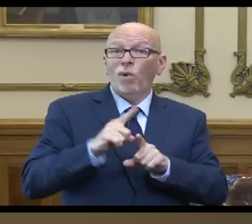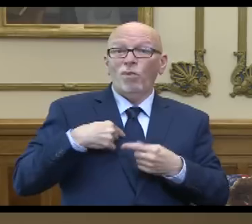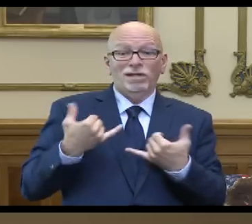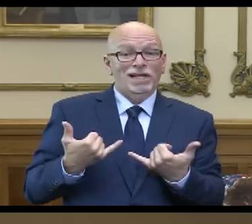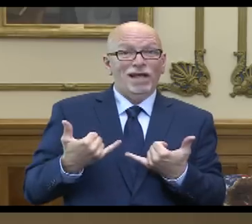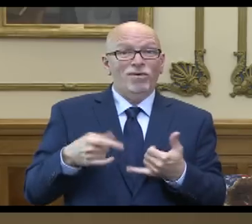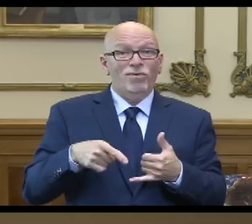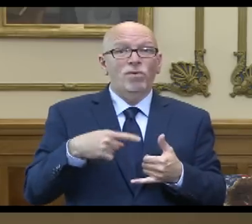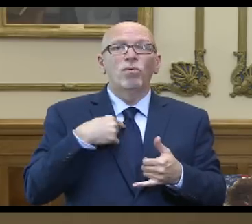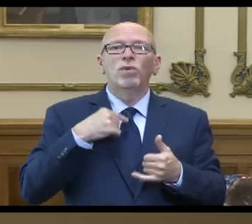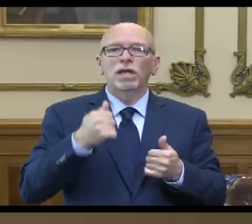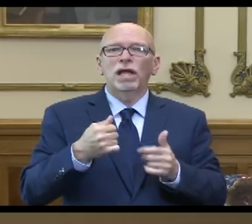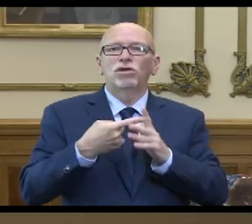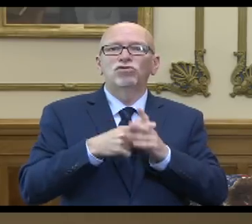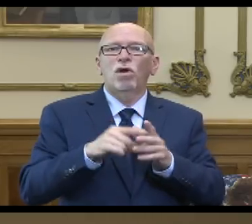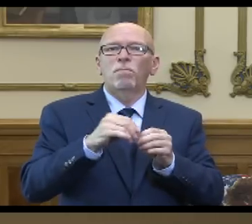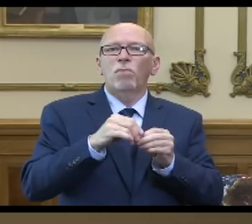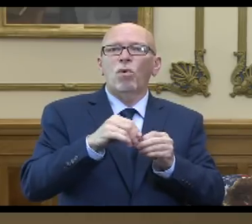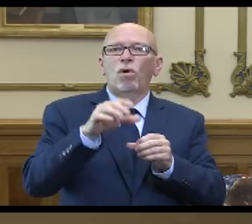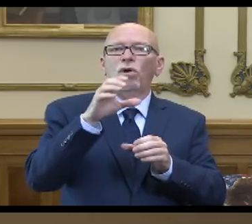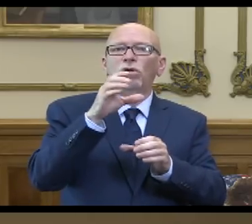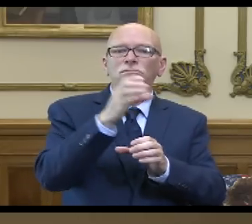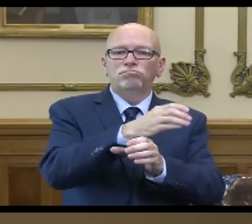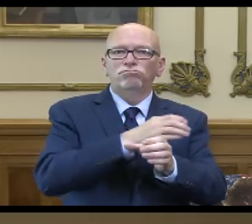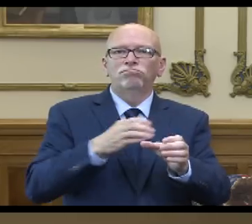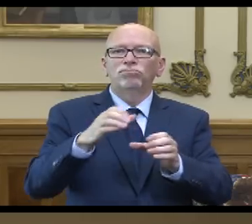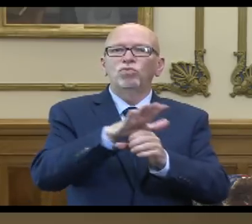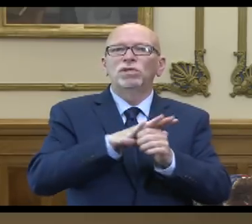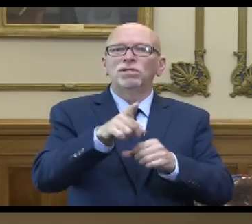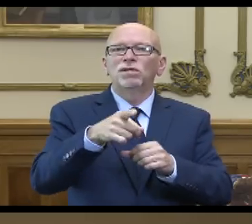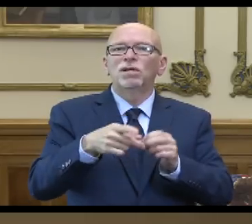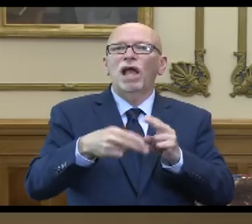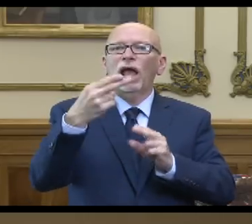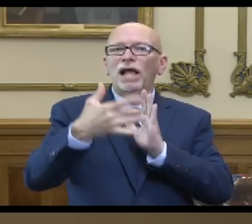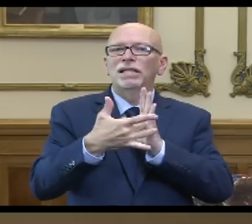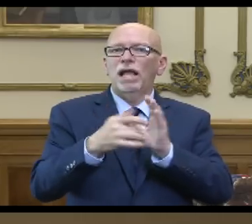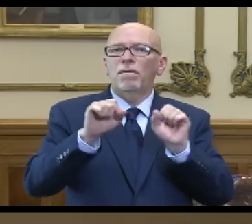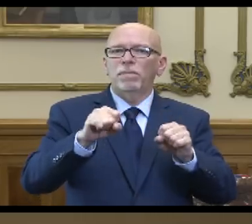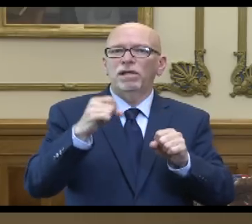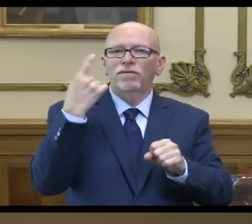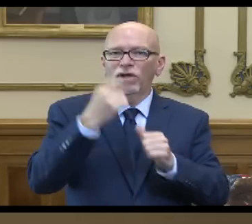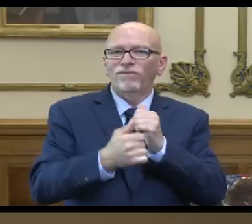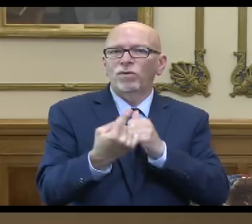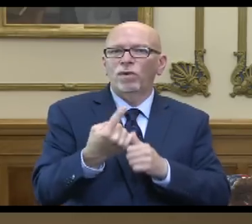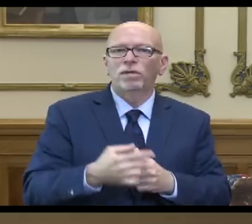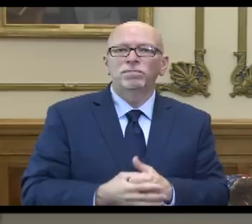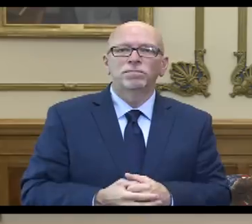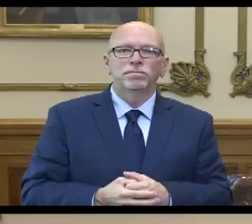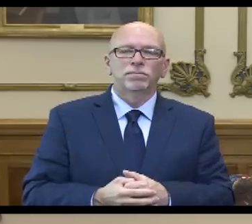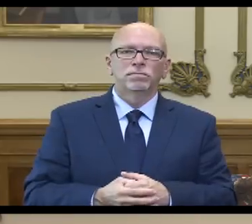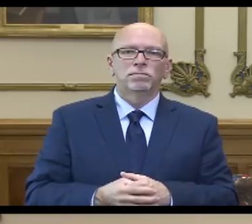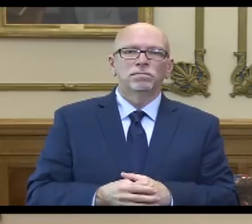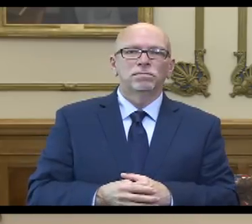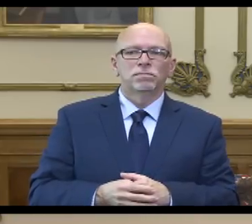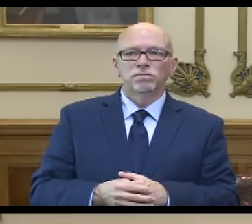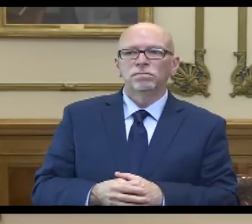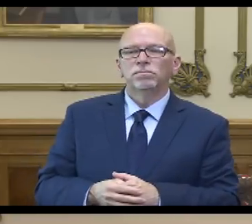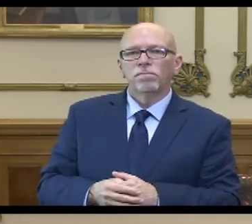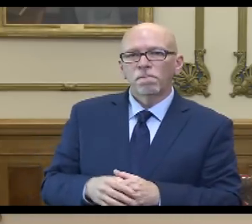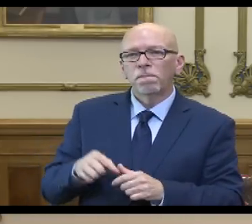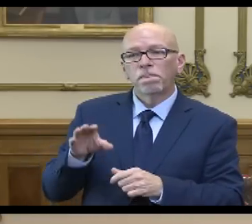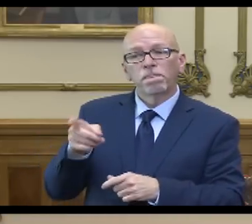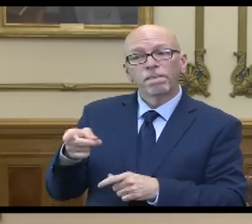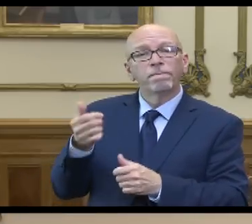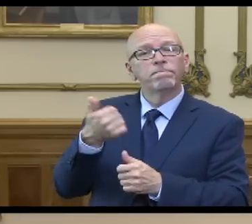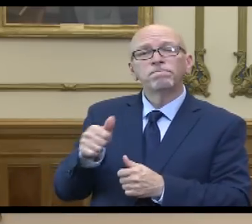today to become a regional hub of high-tech capability for everyone. Ron, is there